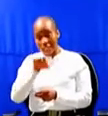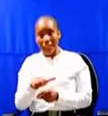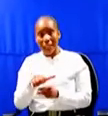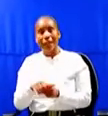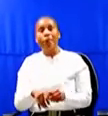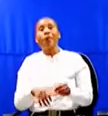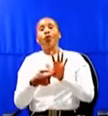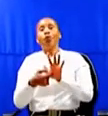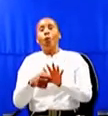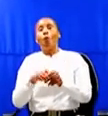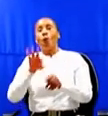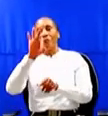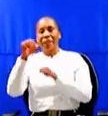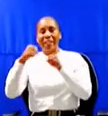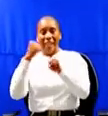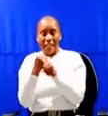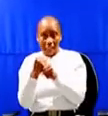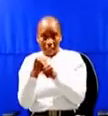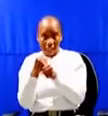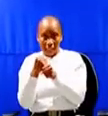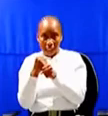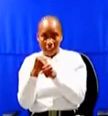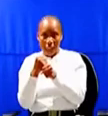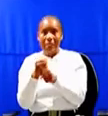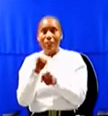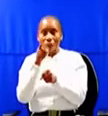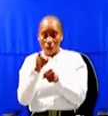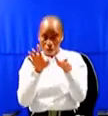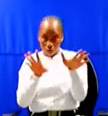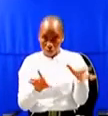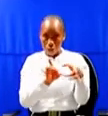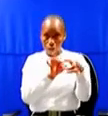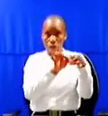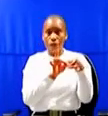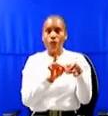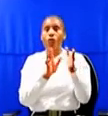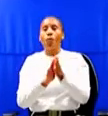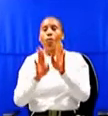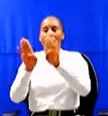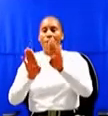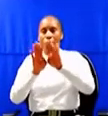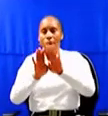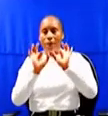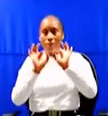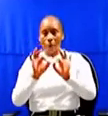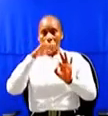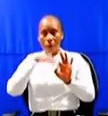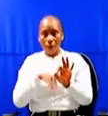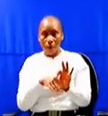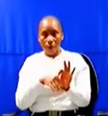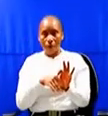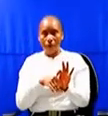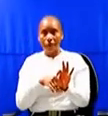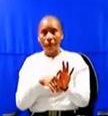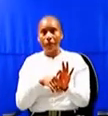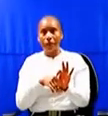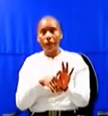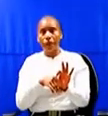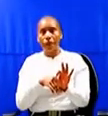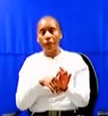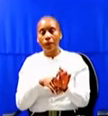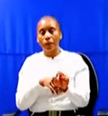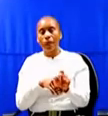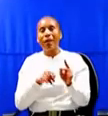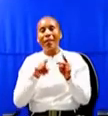years, as well as that relating to misconduct. The issue of retrospectivity is also dealt with in